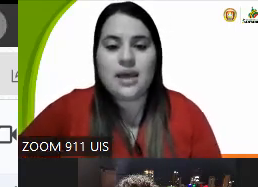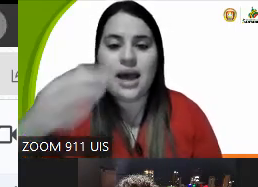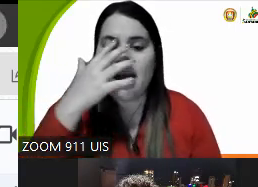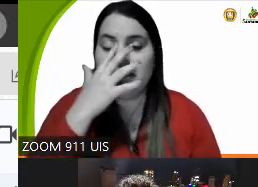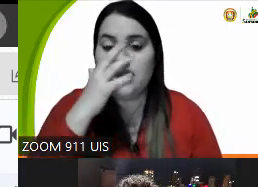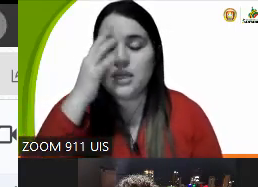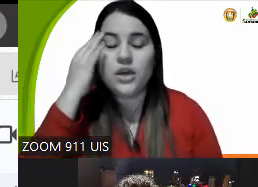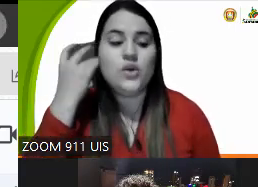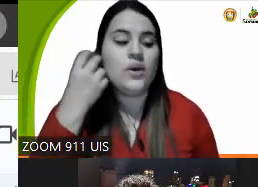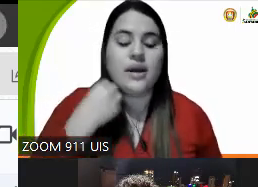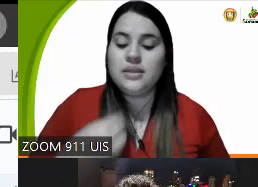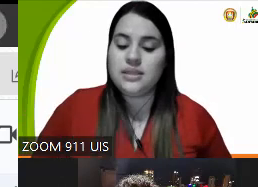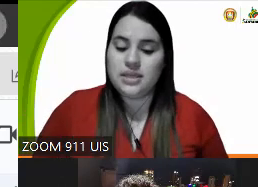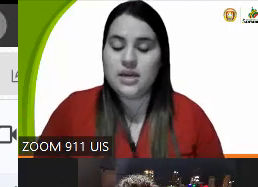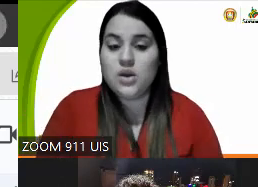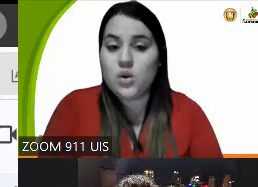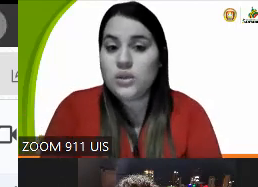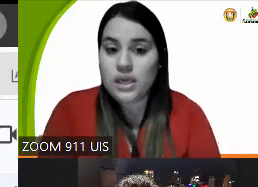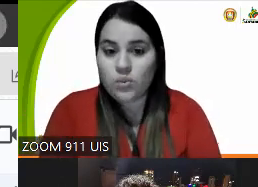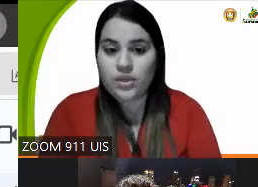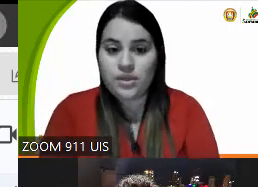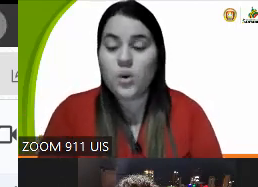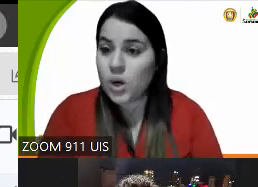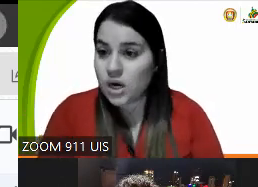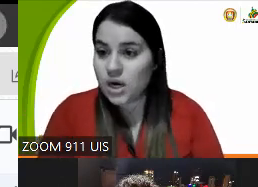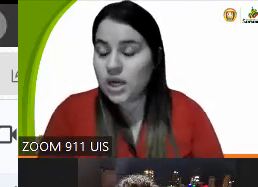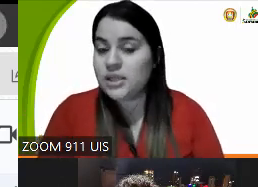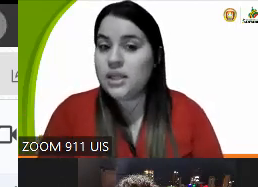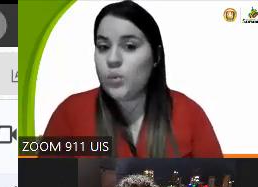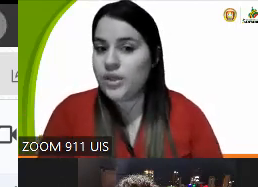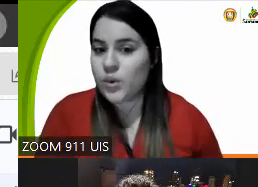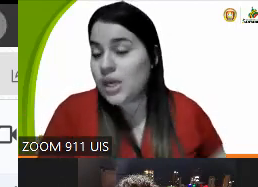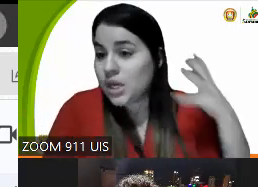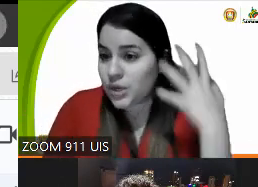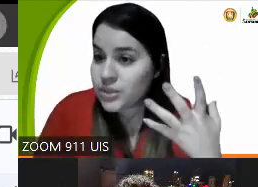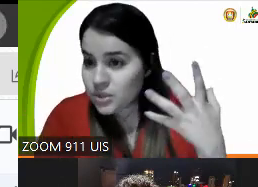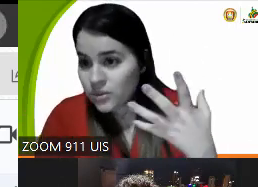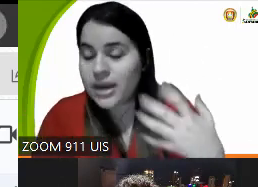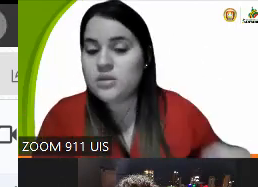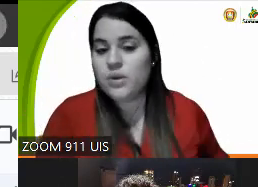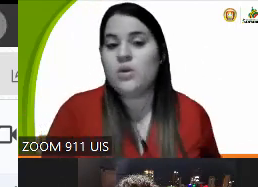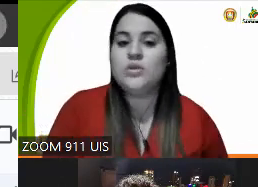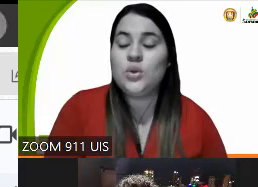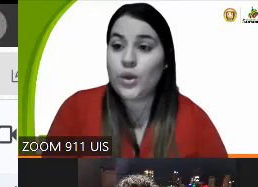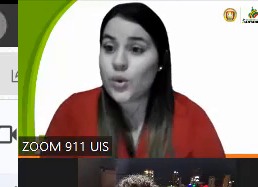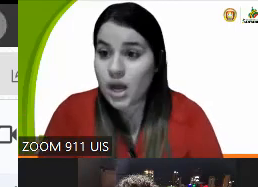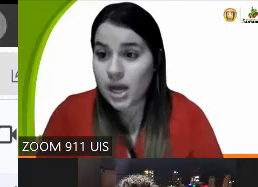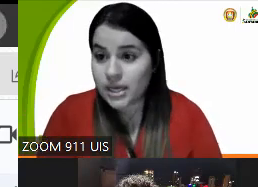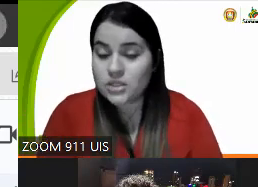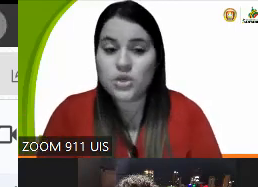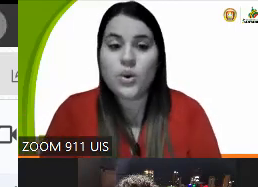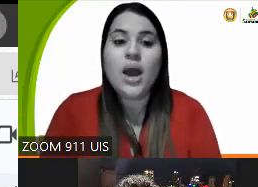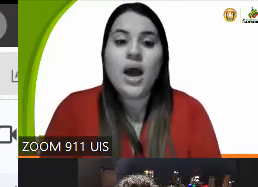says that you gotta listen not only with your ears, right, but also with